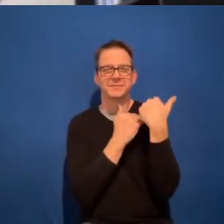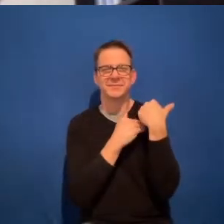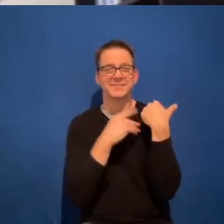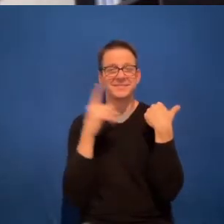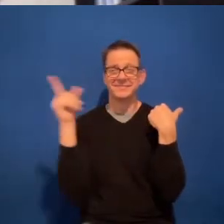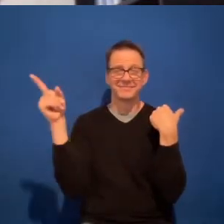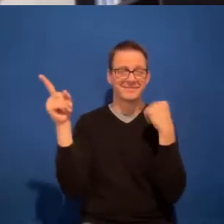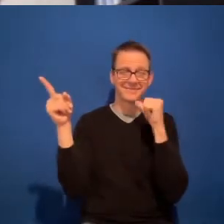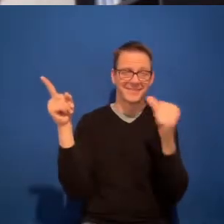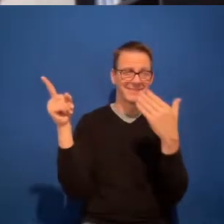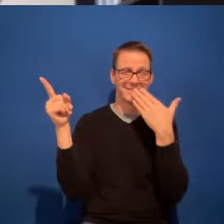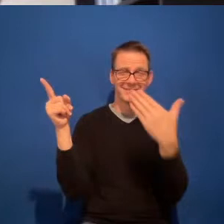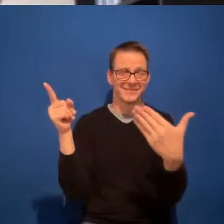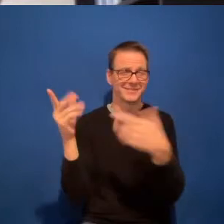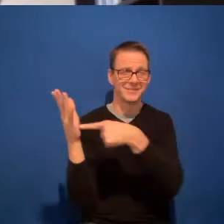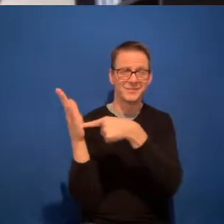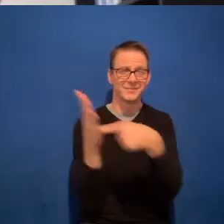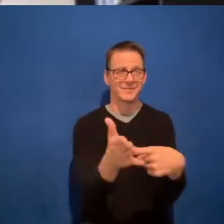their